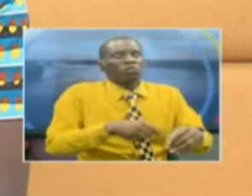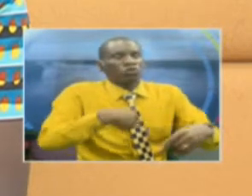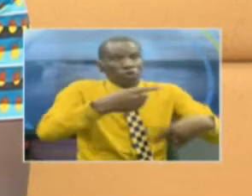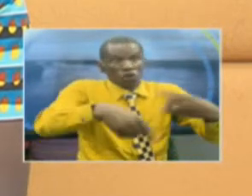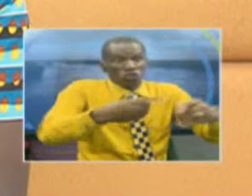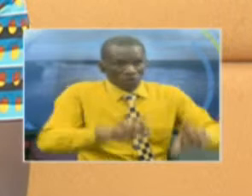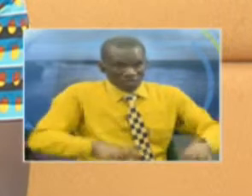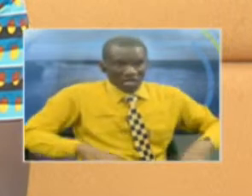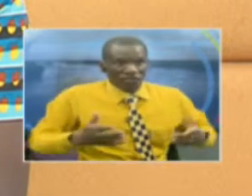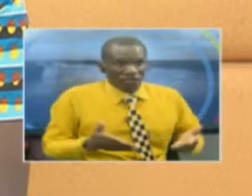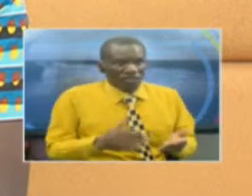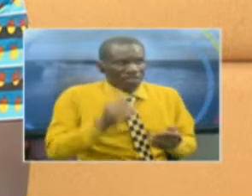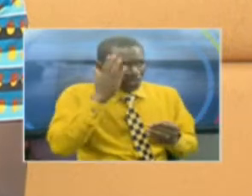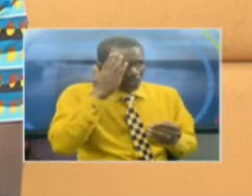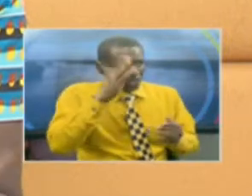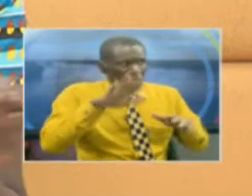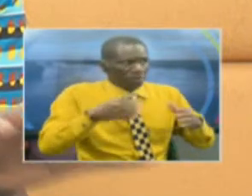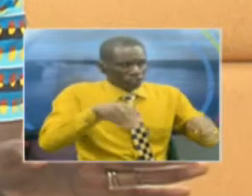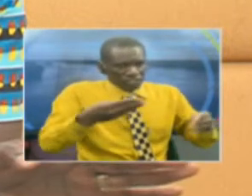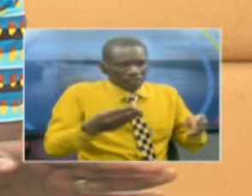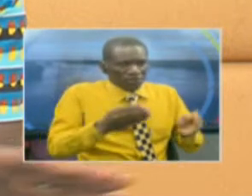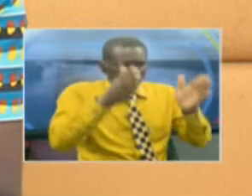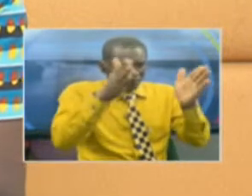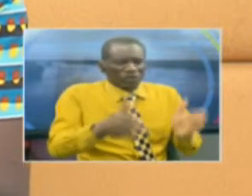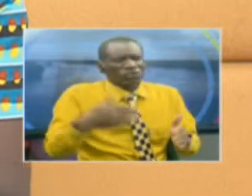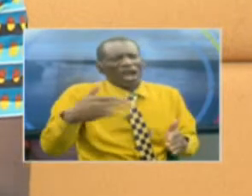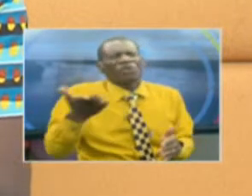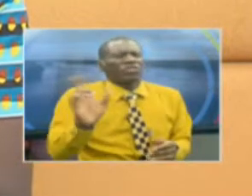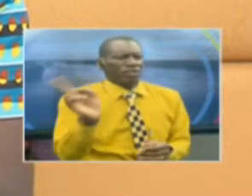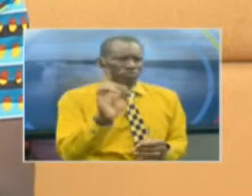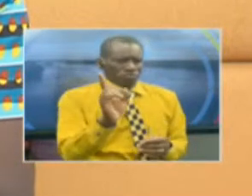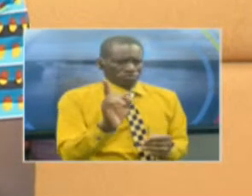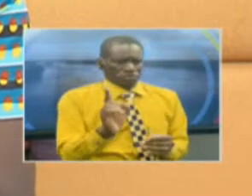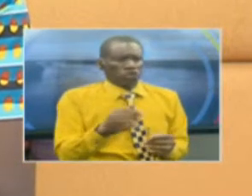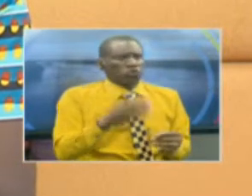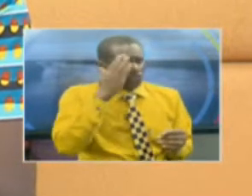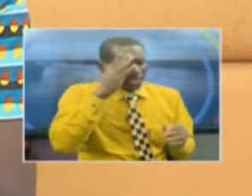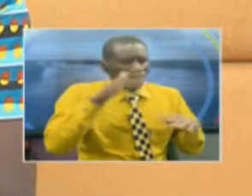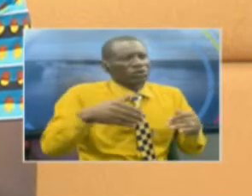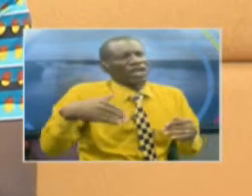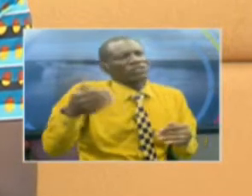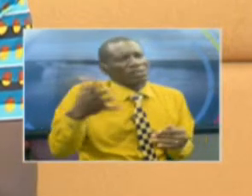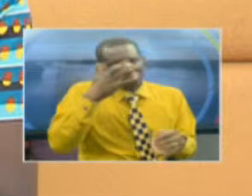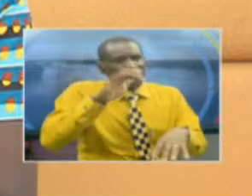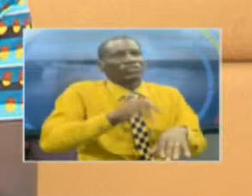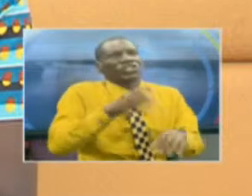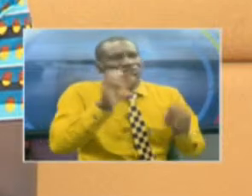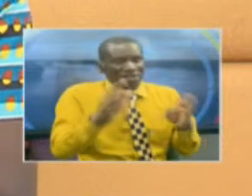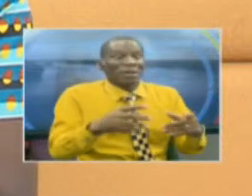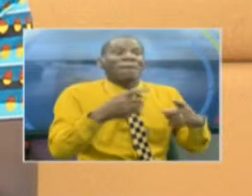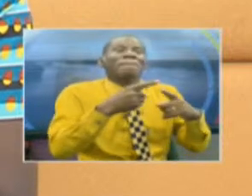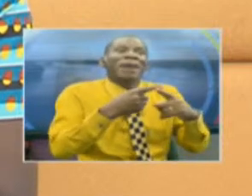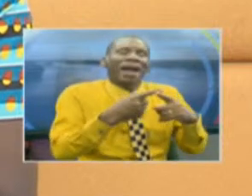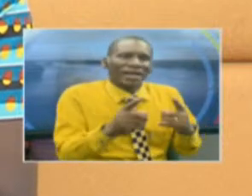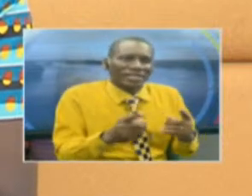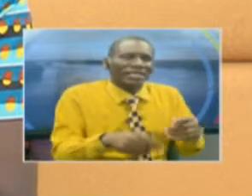We think of disability as something out there because it's not affecting us in the current. But then